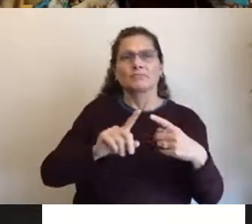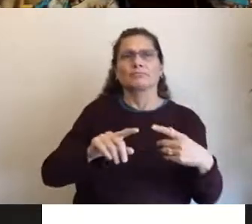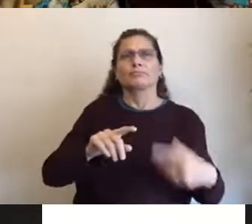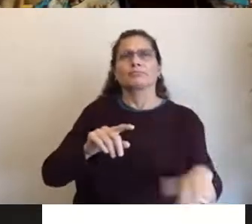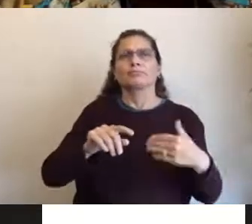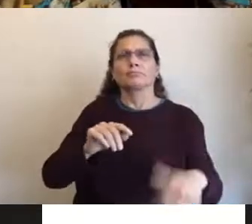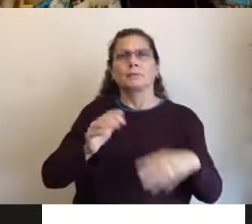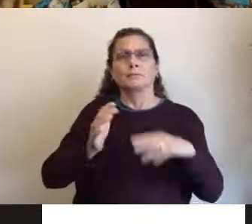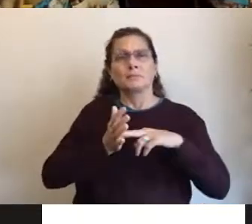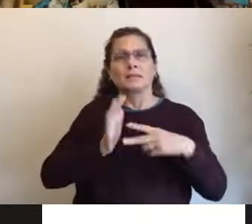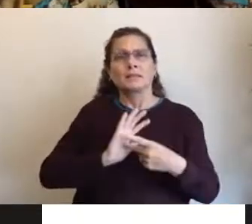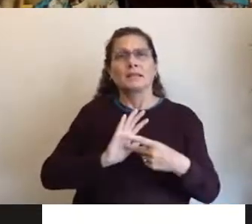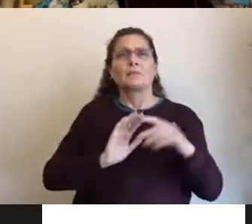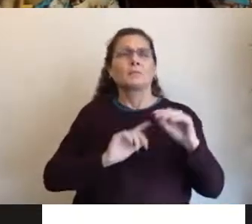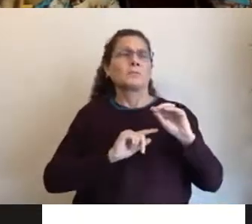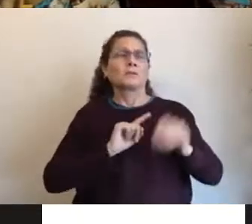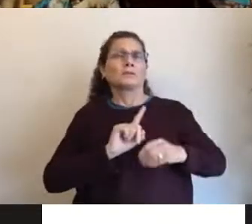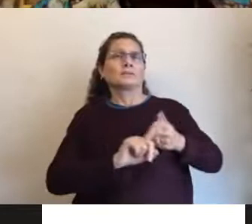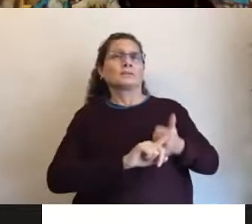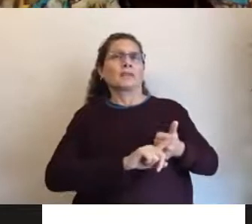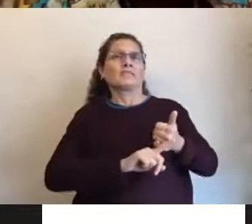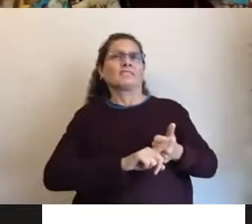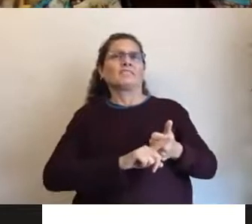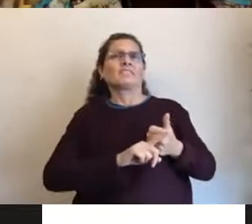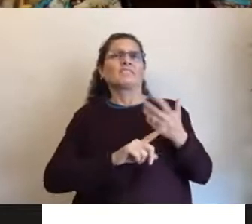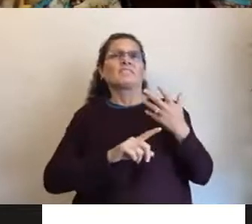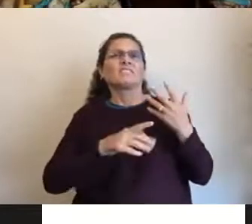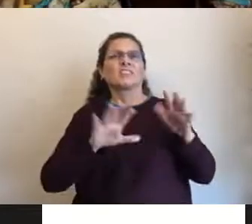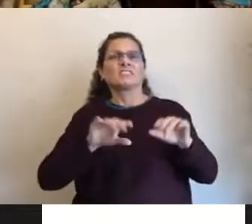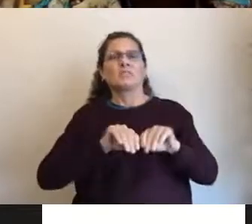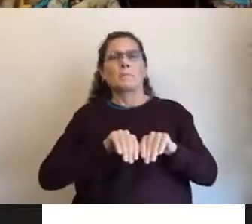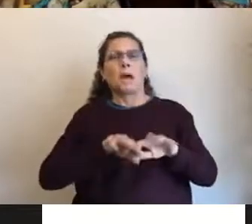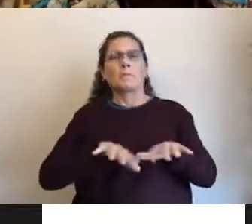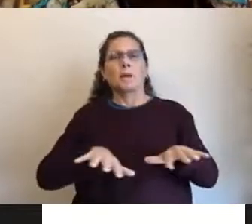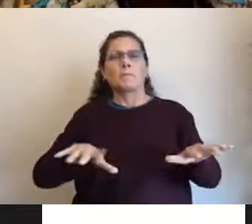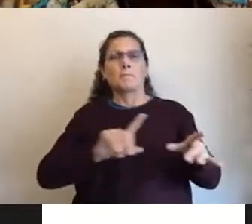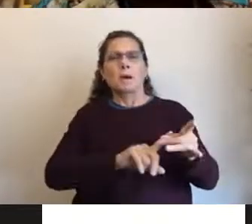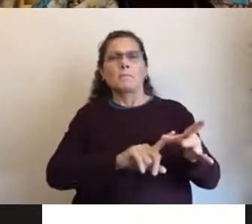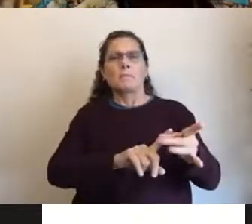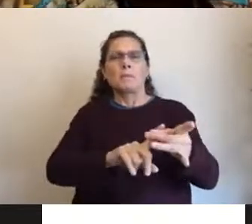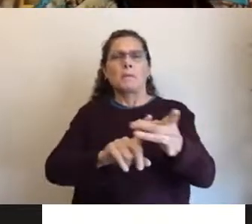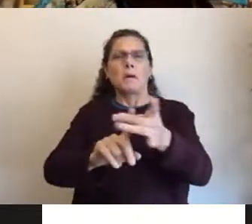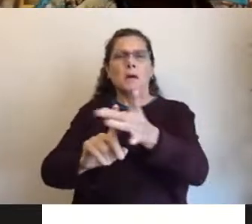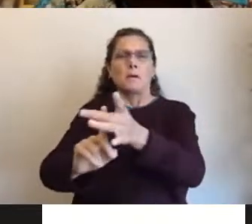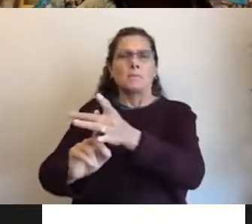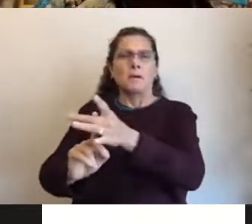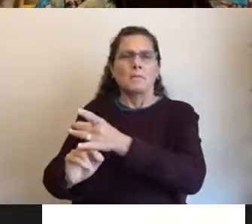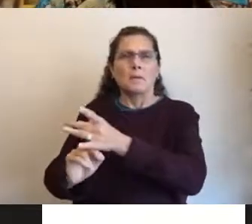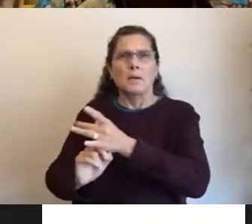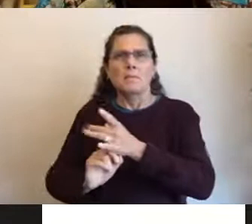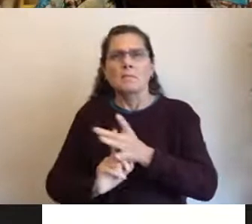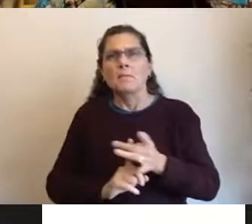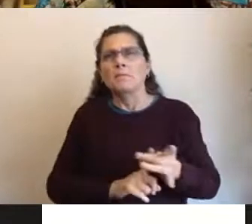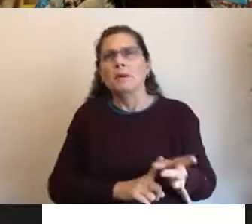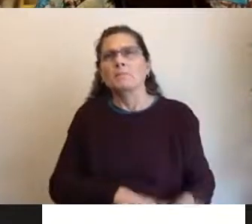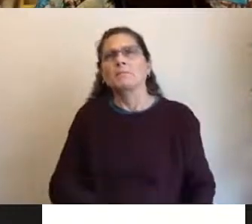seen throughout Wisconsin and other parts of the state as well. Lastly, the increasing case numbers are severely